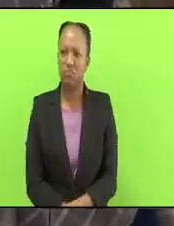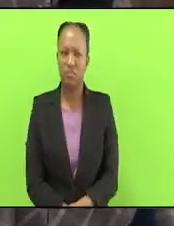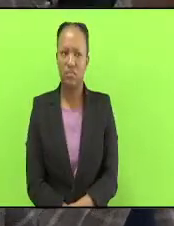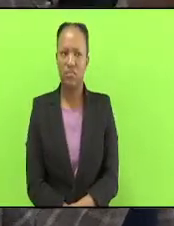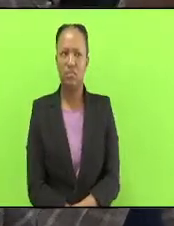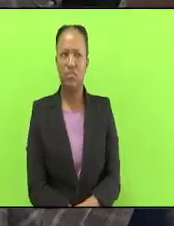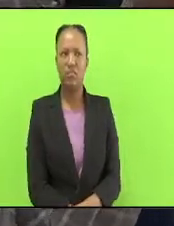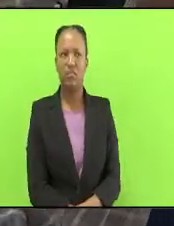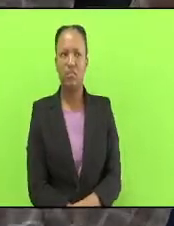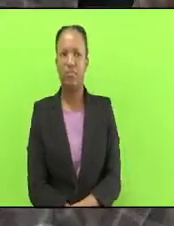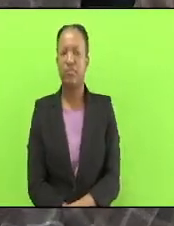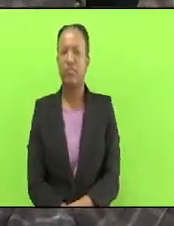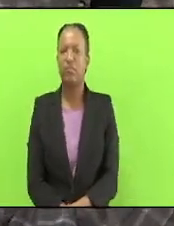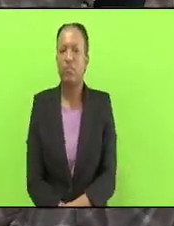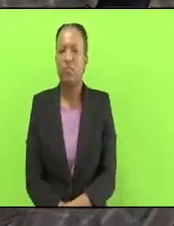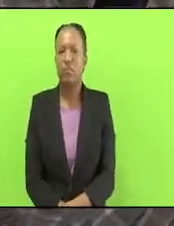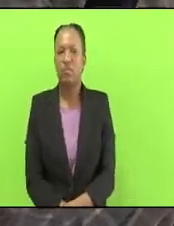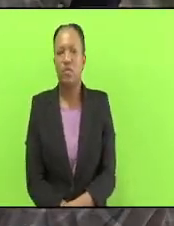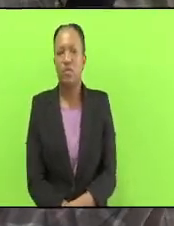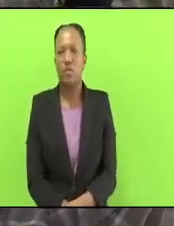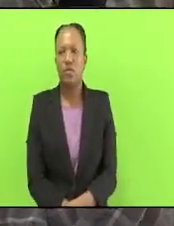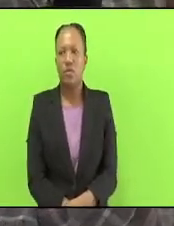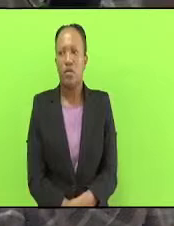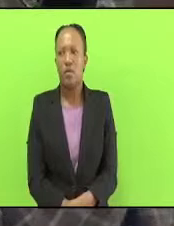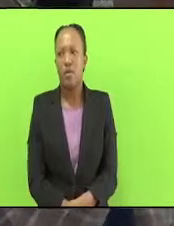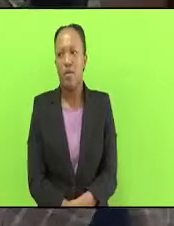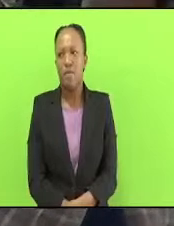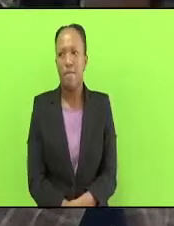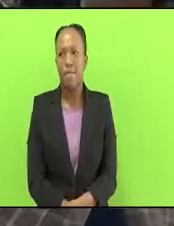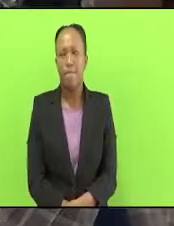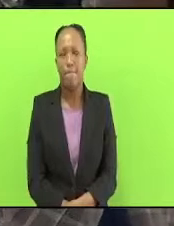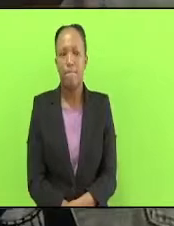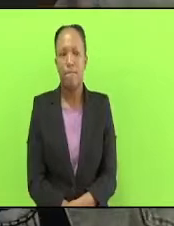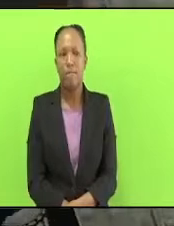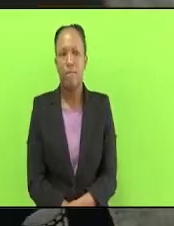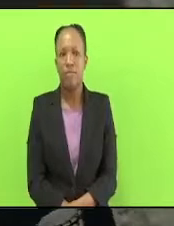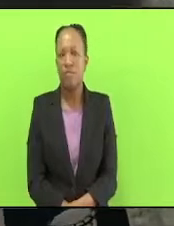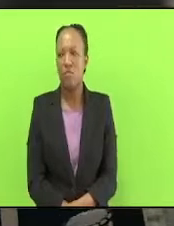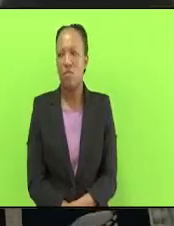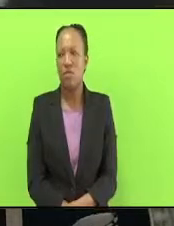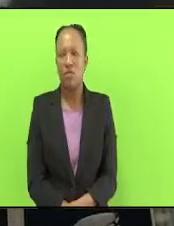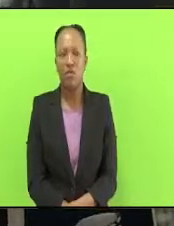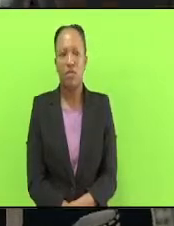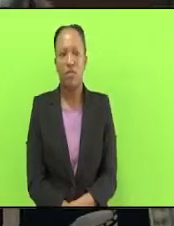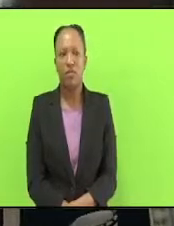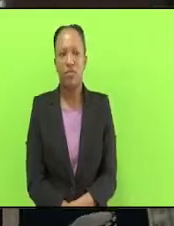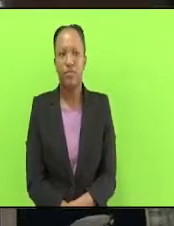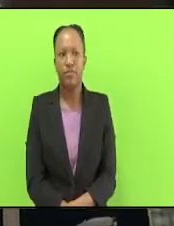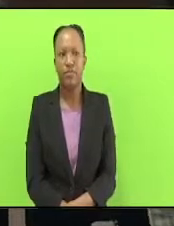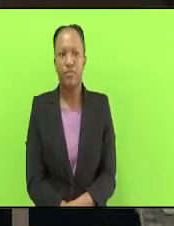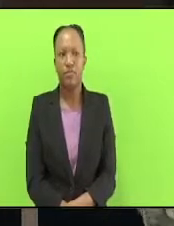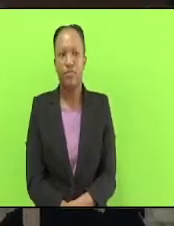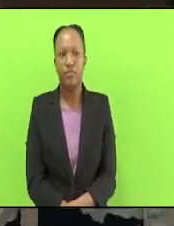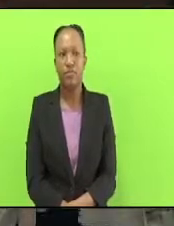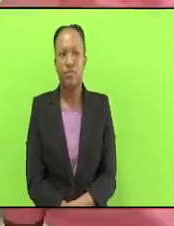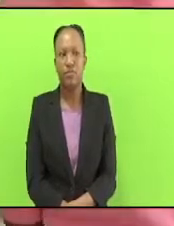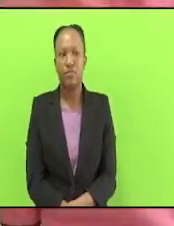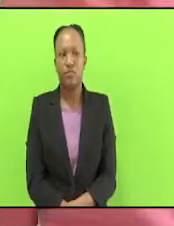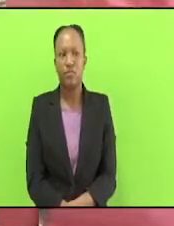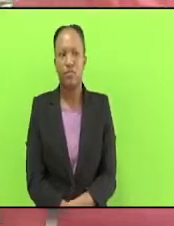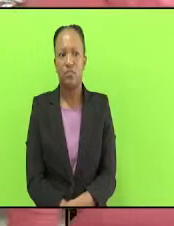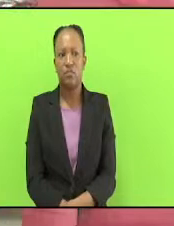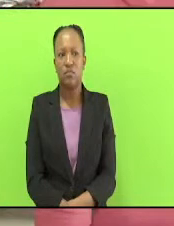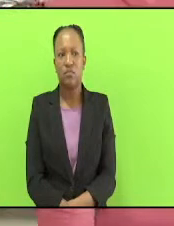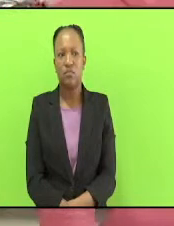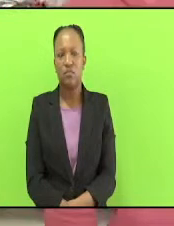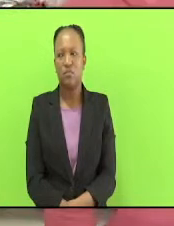out of choice that we cannot access opportunities. It is very painful experience. So I'm pleading with